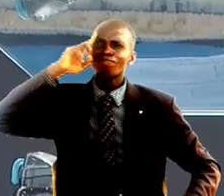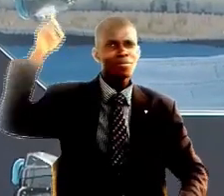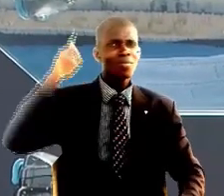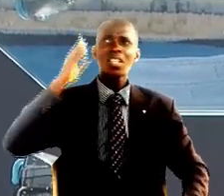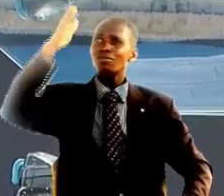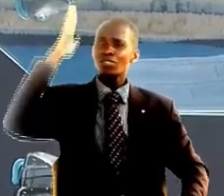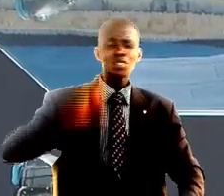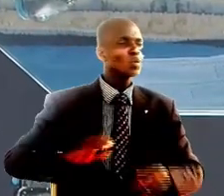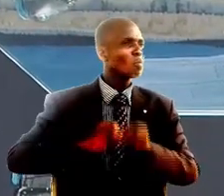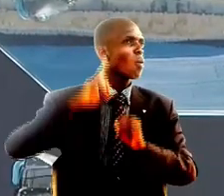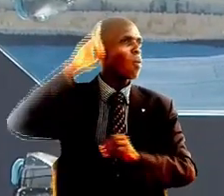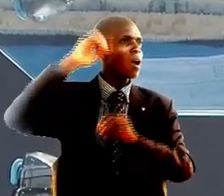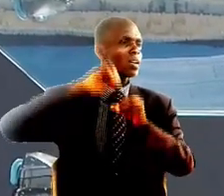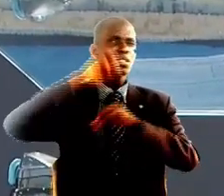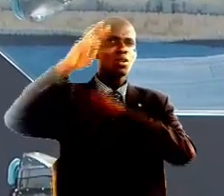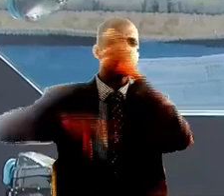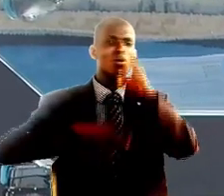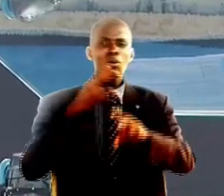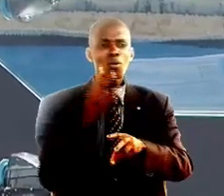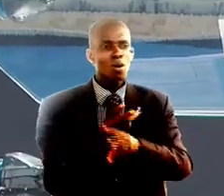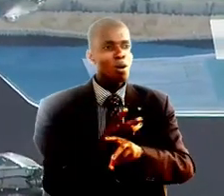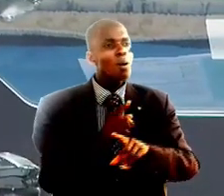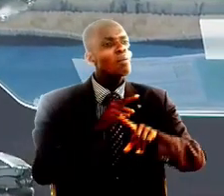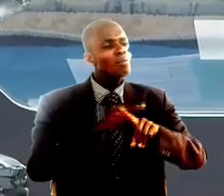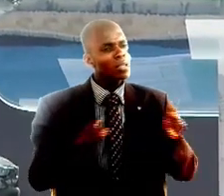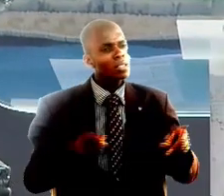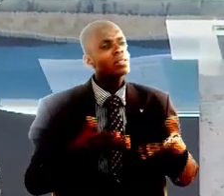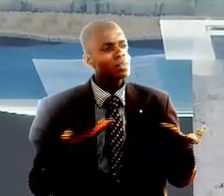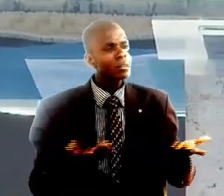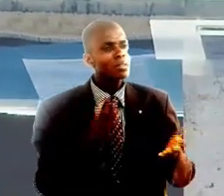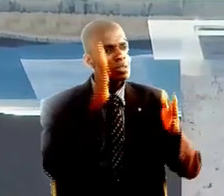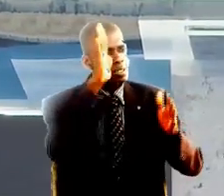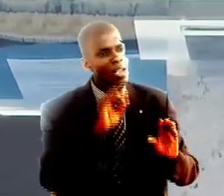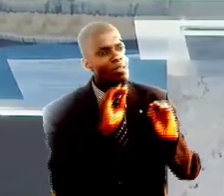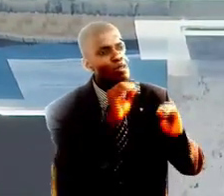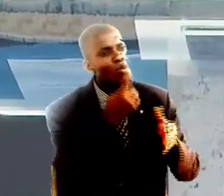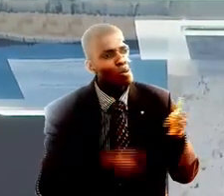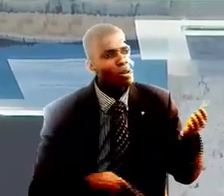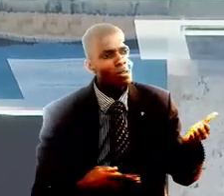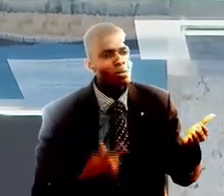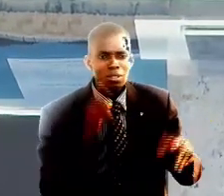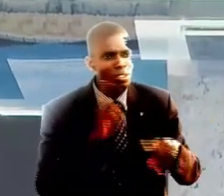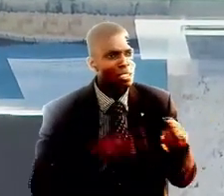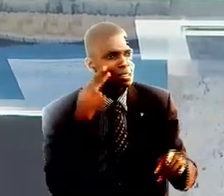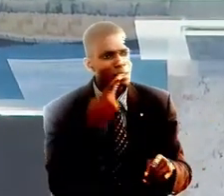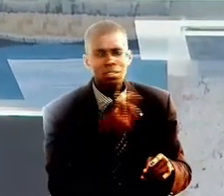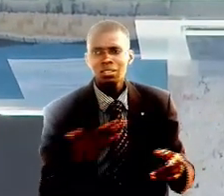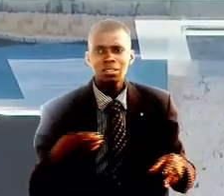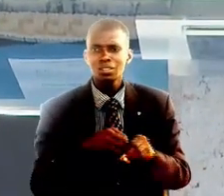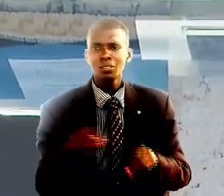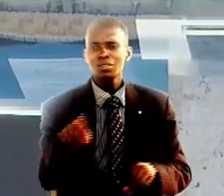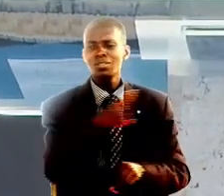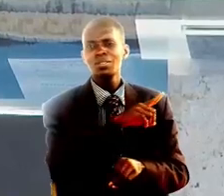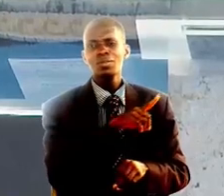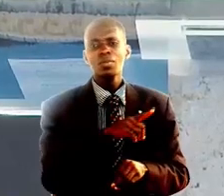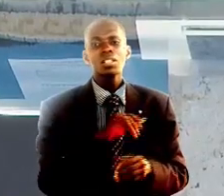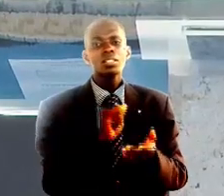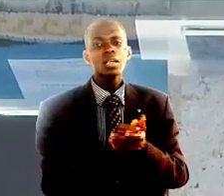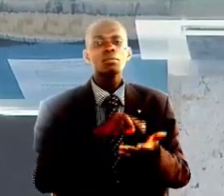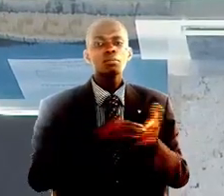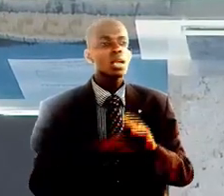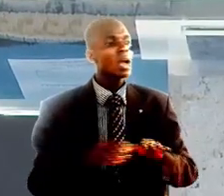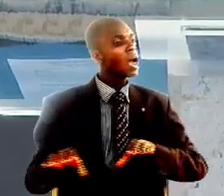in our land. Without your action, what will all those things do? Action is